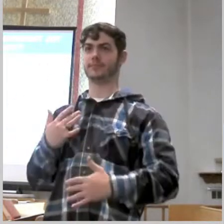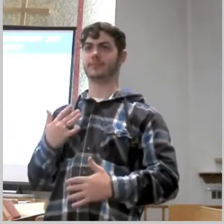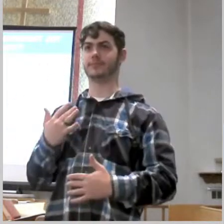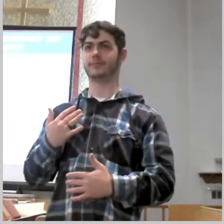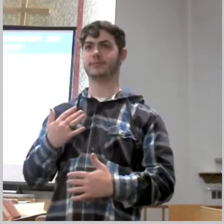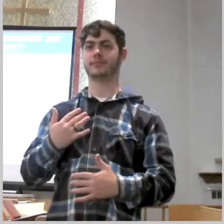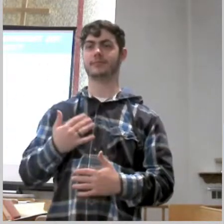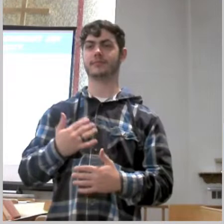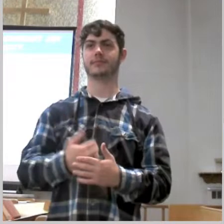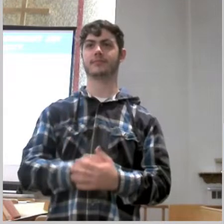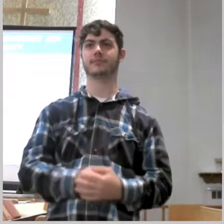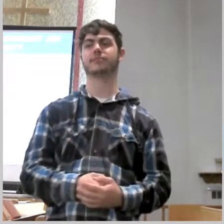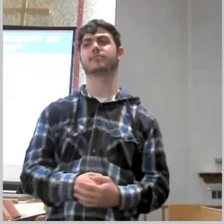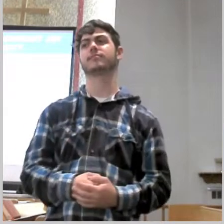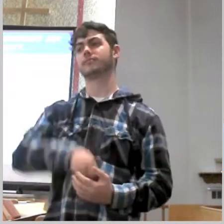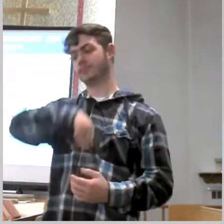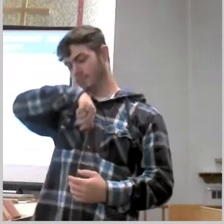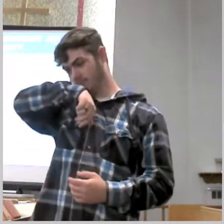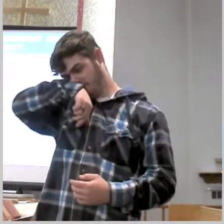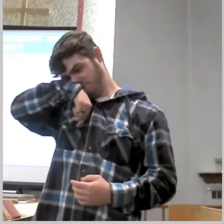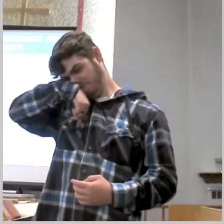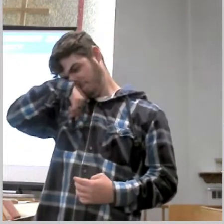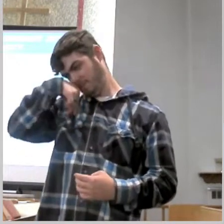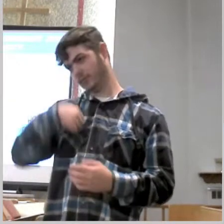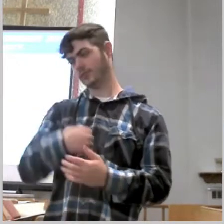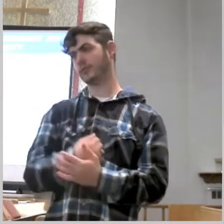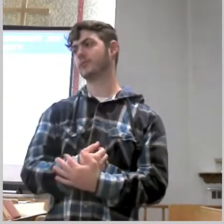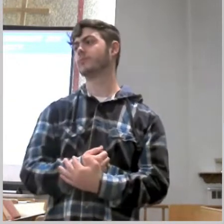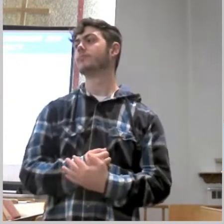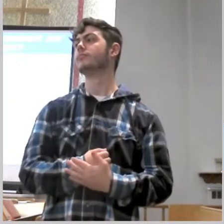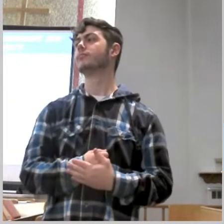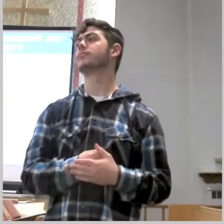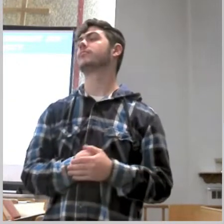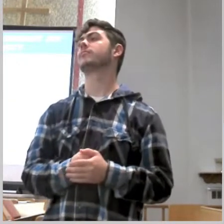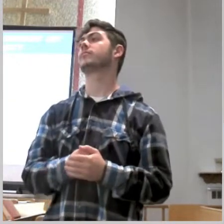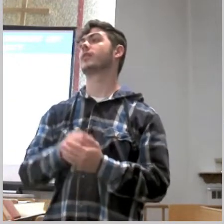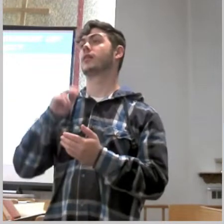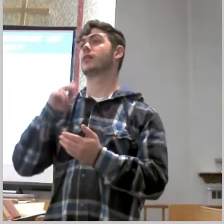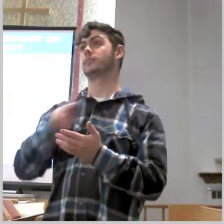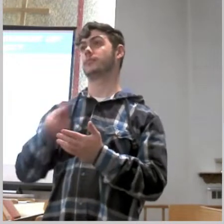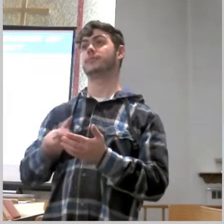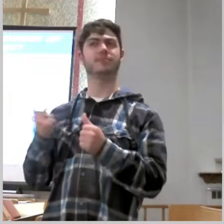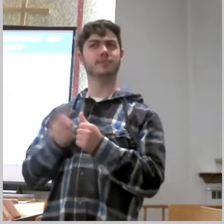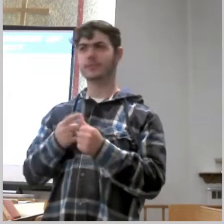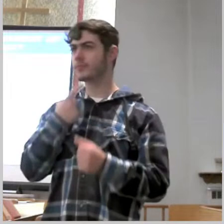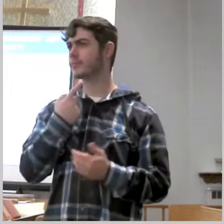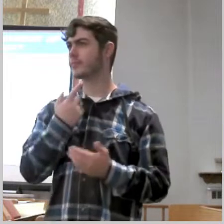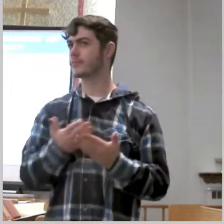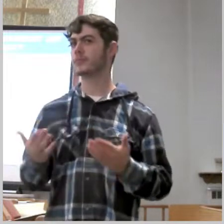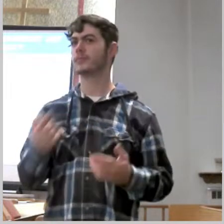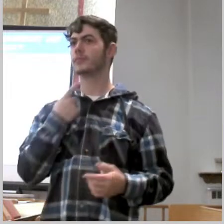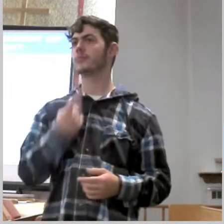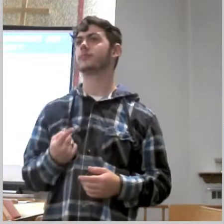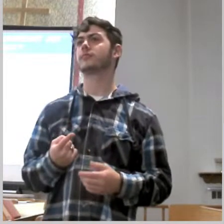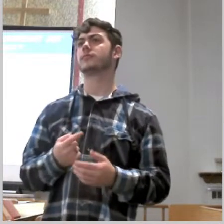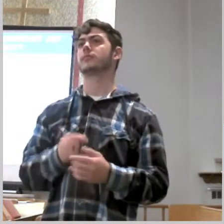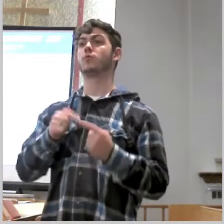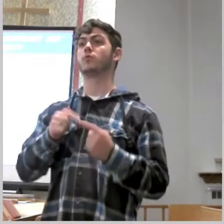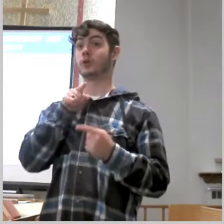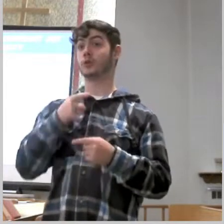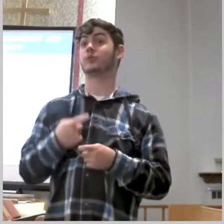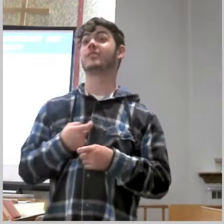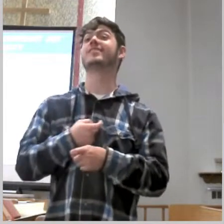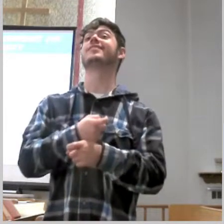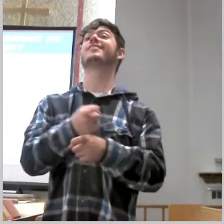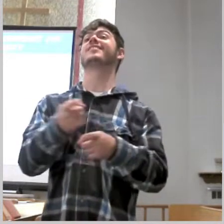Paul connects to us, that this giving is really a demonstration of a testament to the